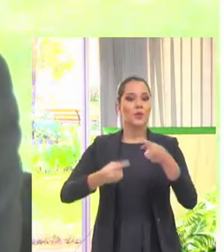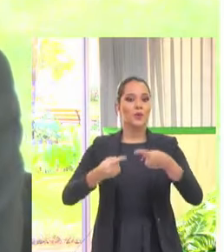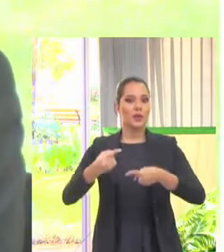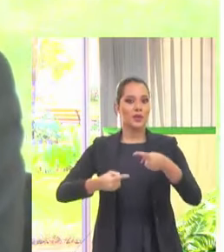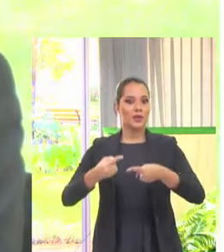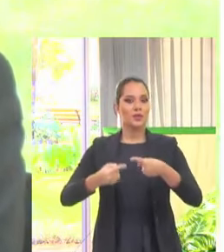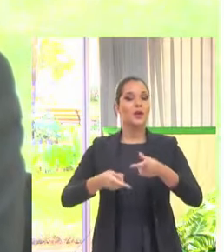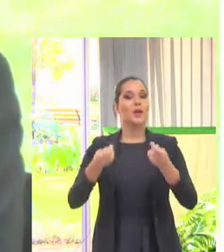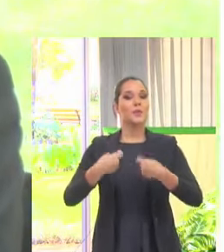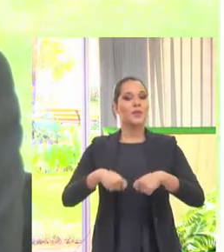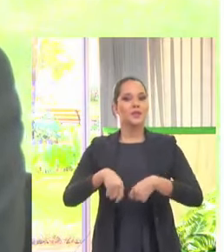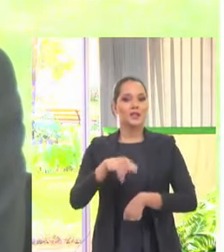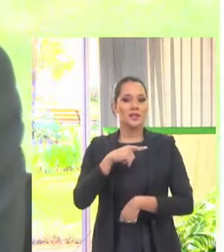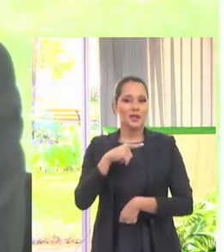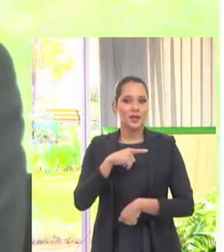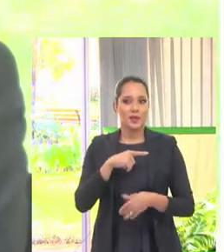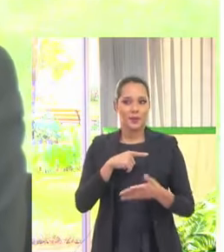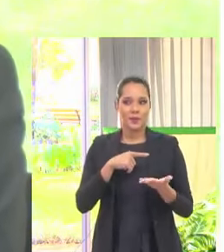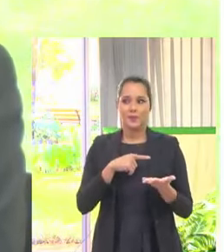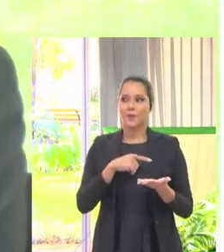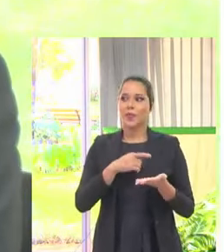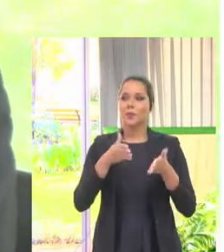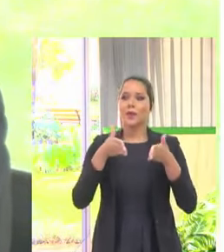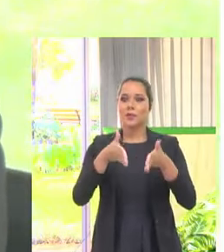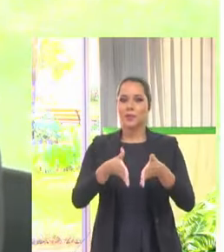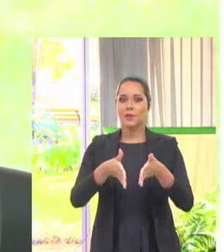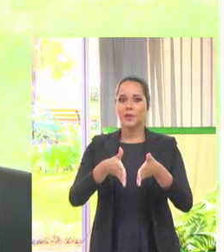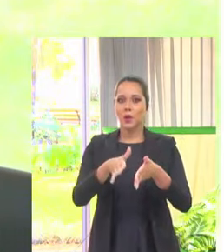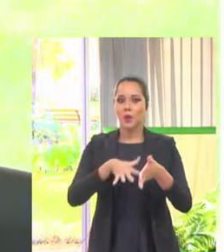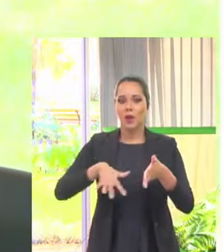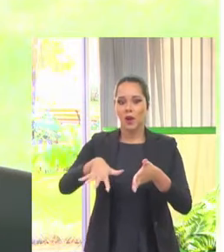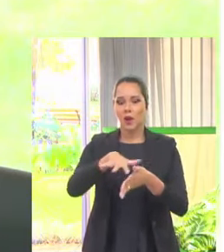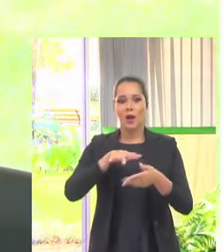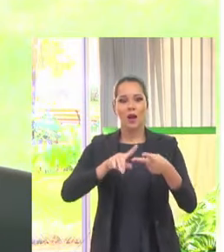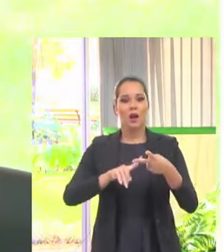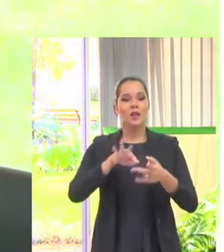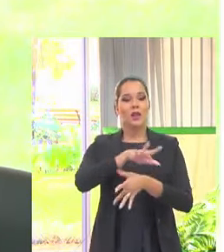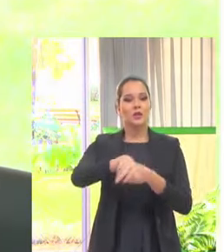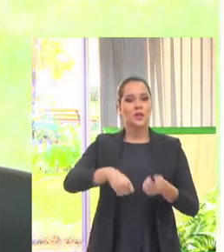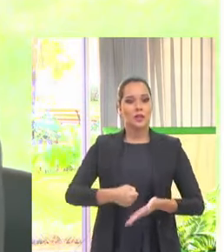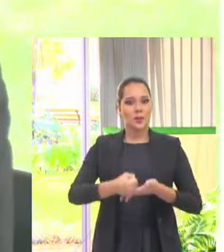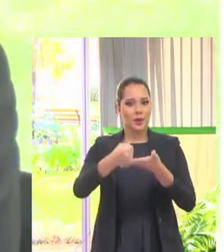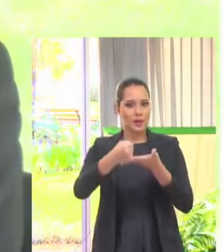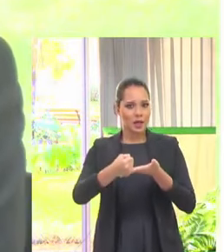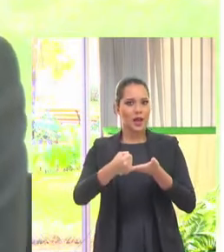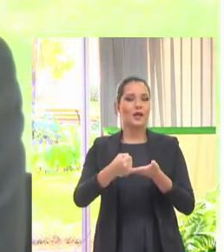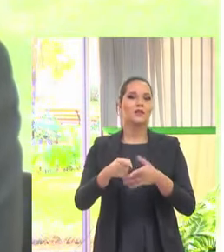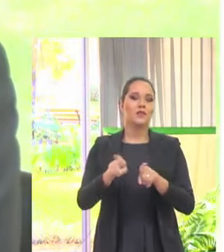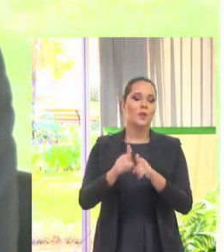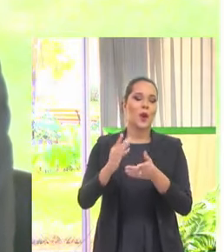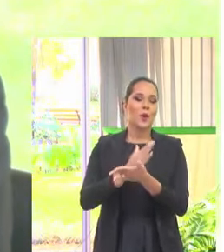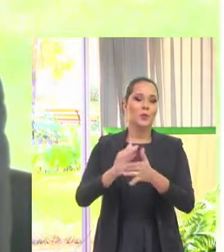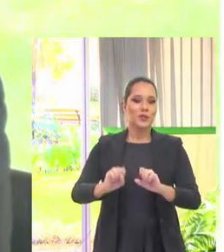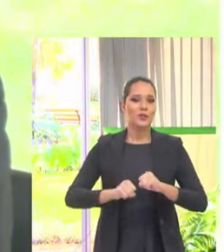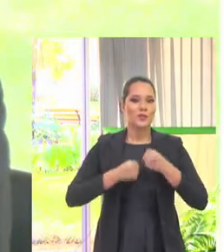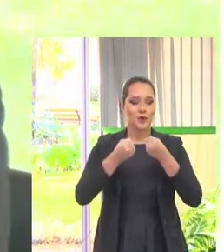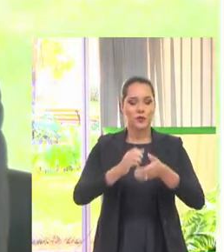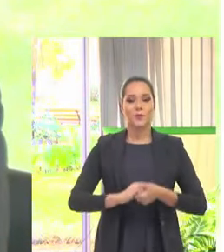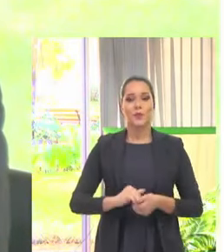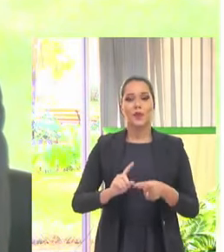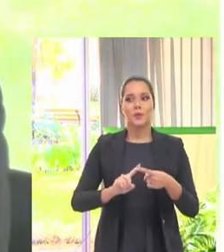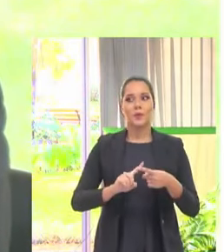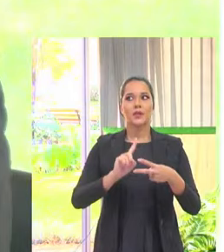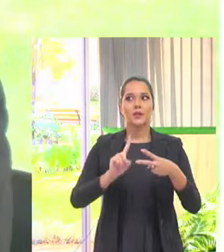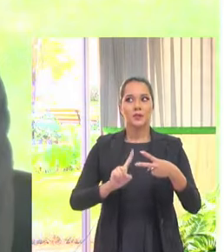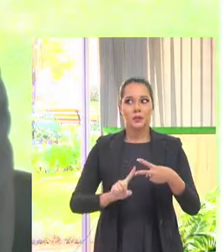have local buy-in and local, also for the sustainability of some of these efforts. A second line of effort involves policy clarity